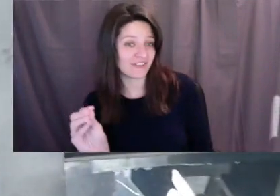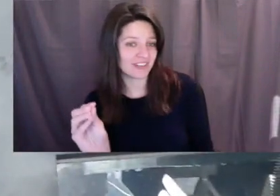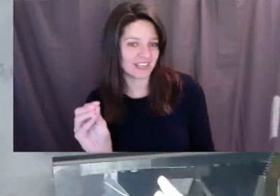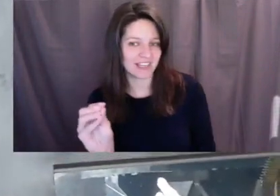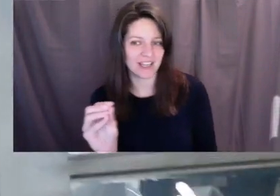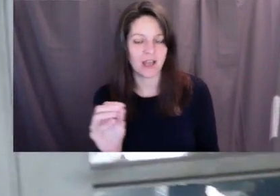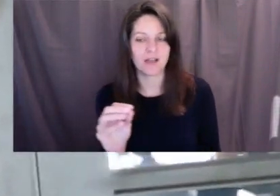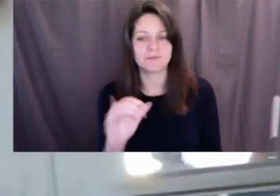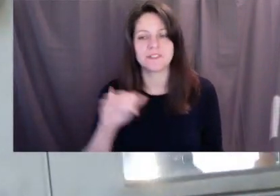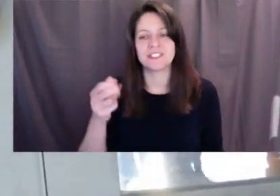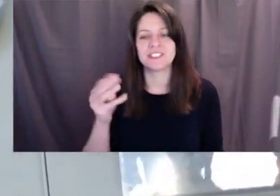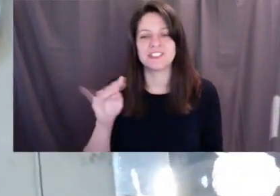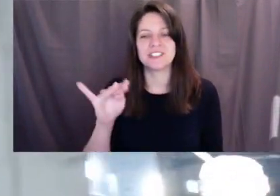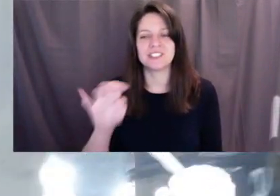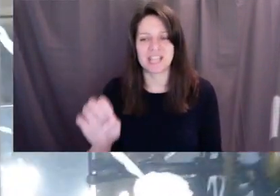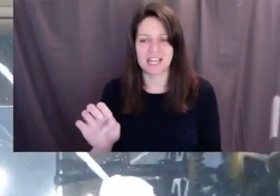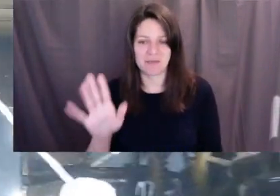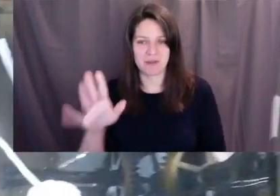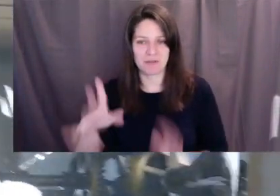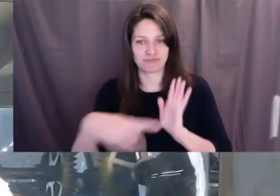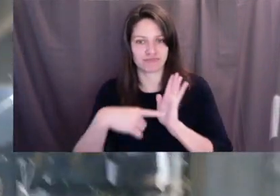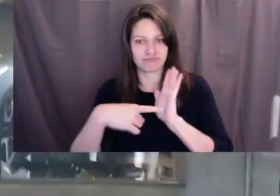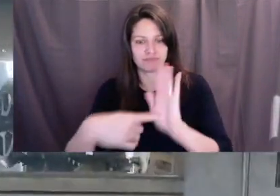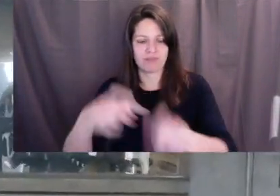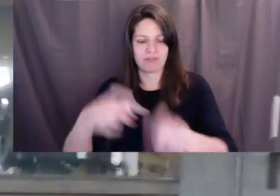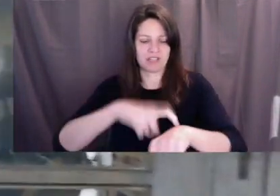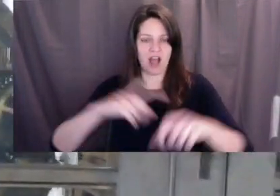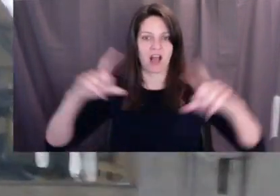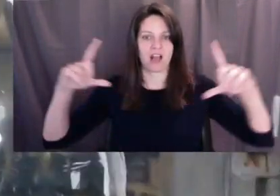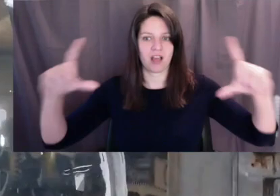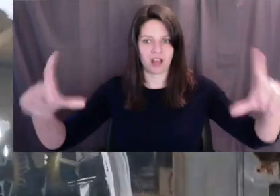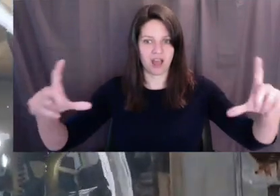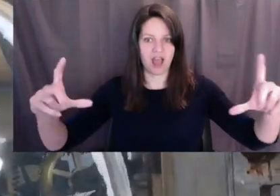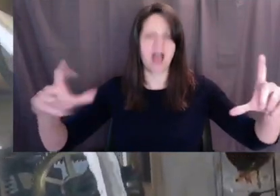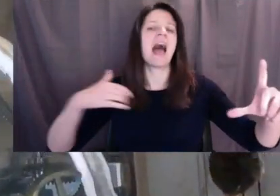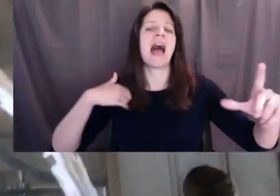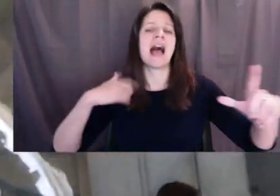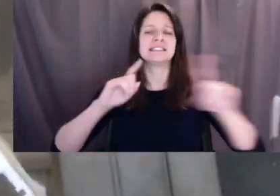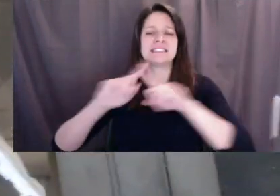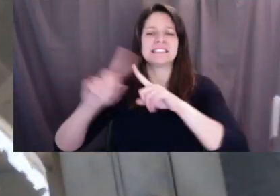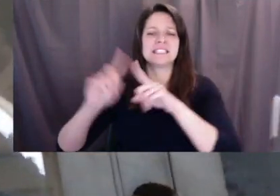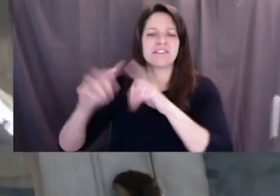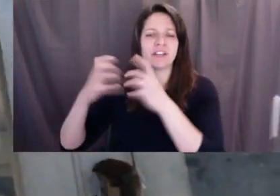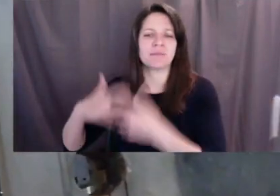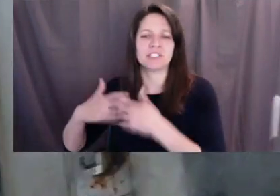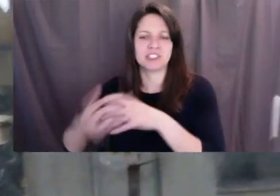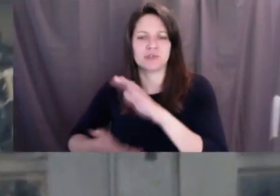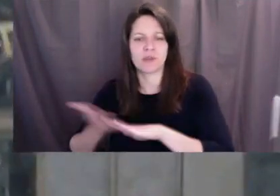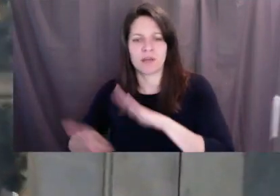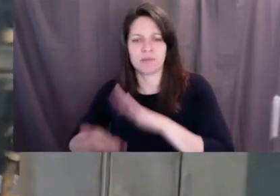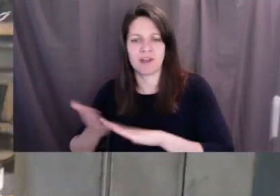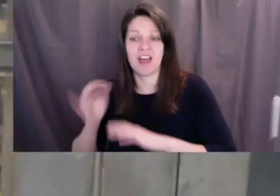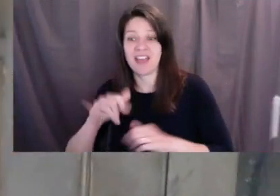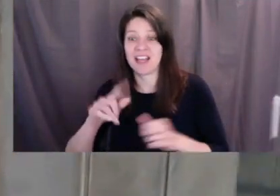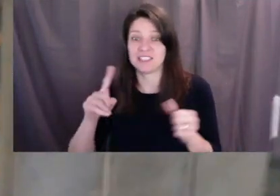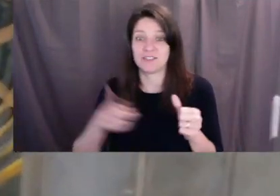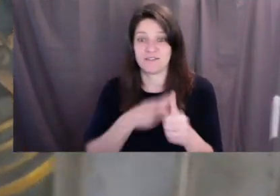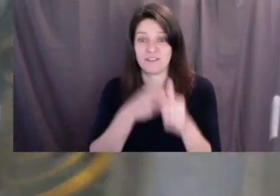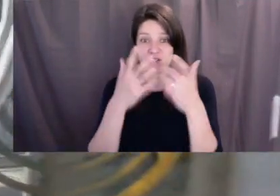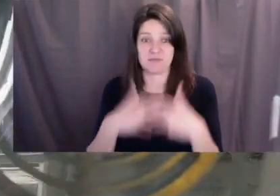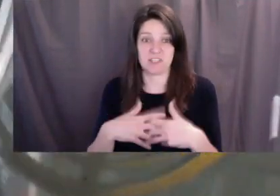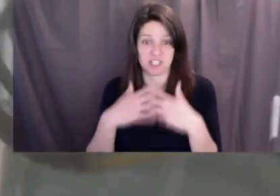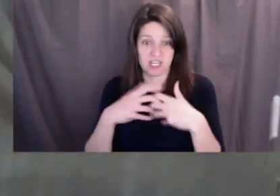May 7th, 1950. So this clock, the clock that you see in our steeple has had a number of different mechanisms. This is part of the